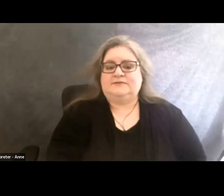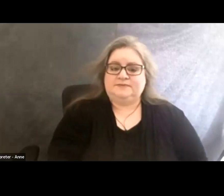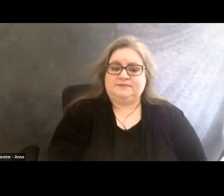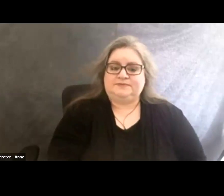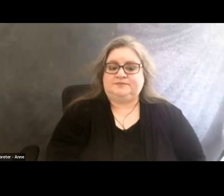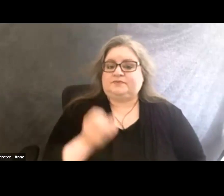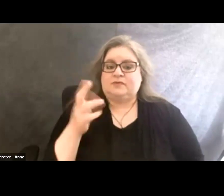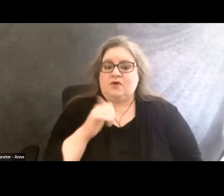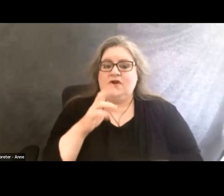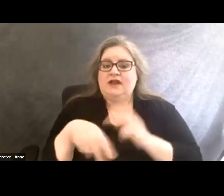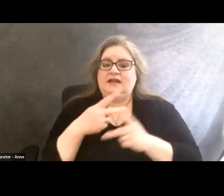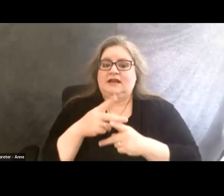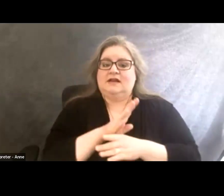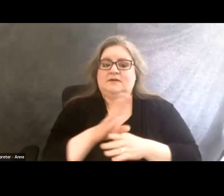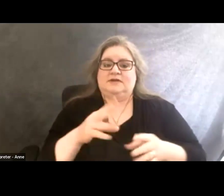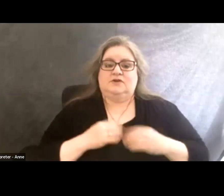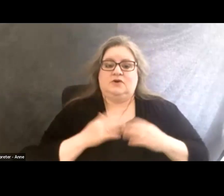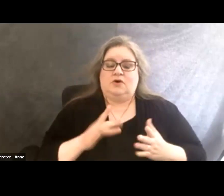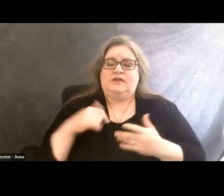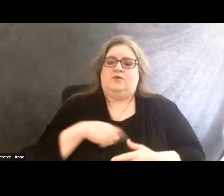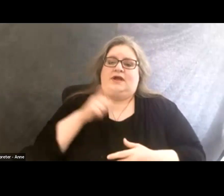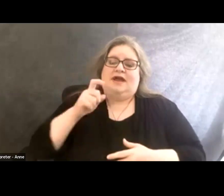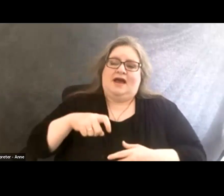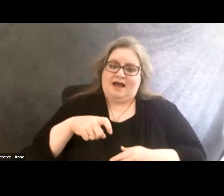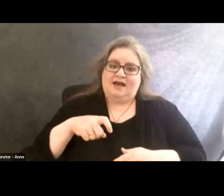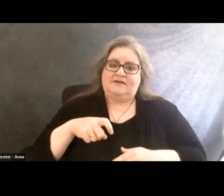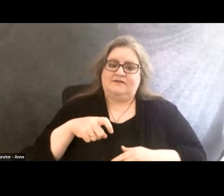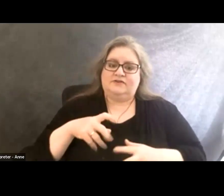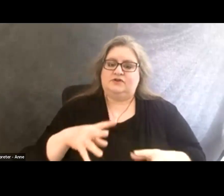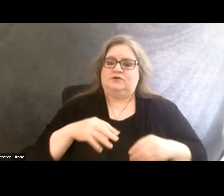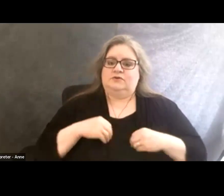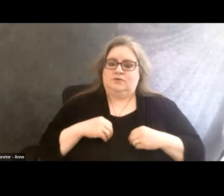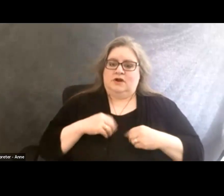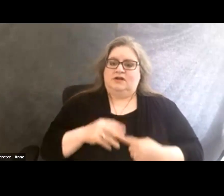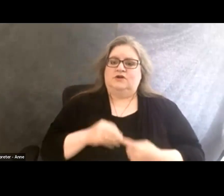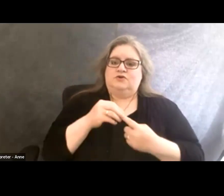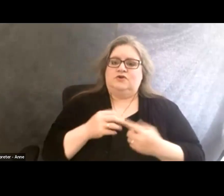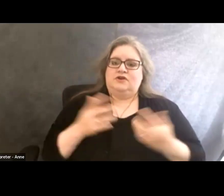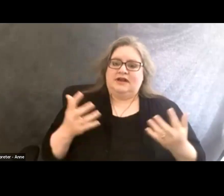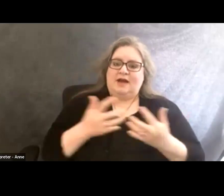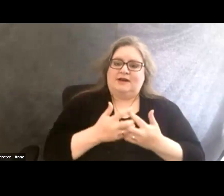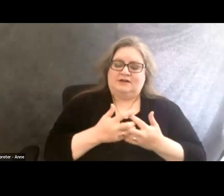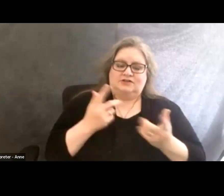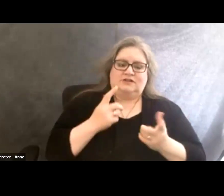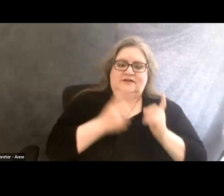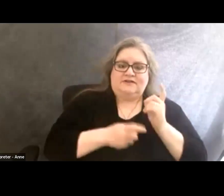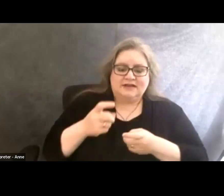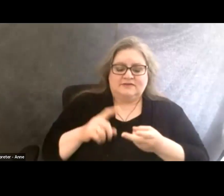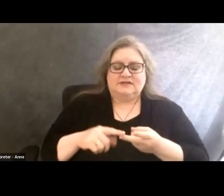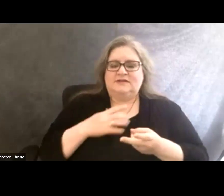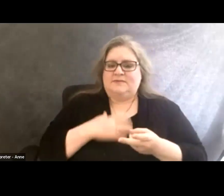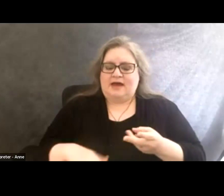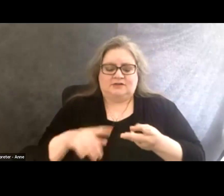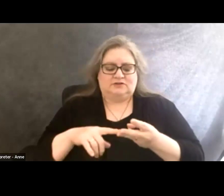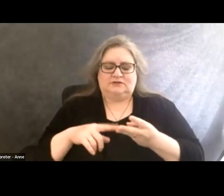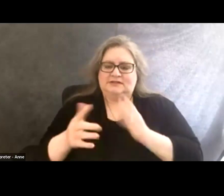or any kind of business owner, that we have to embrace our unique combination of gifts, passions,